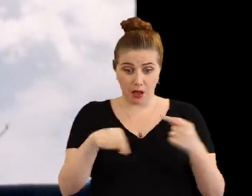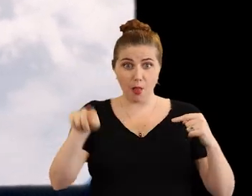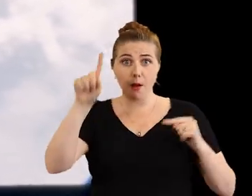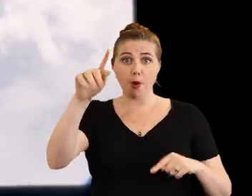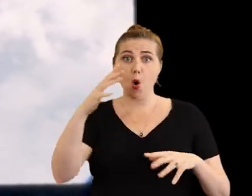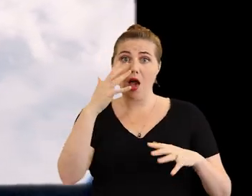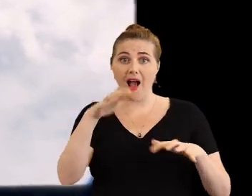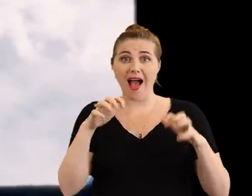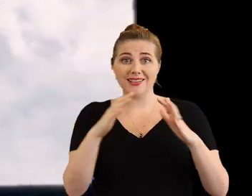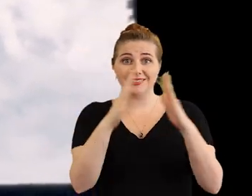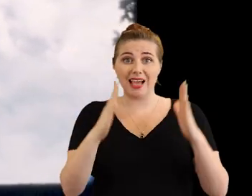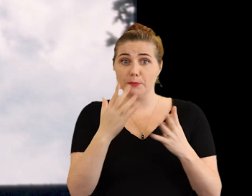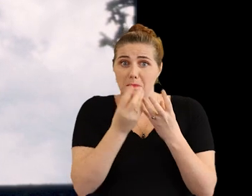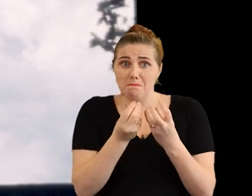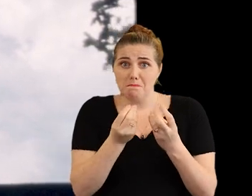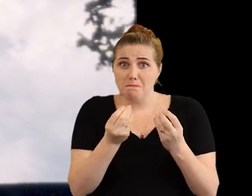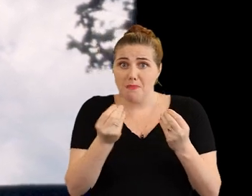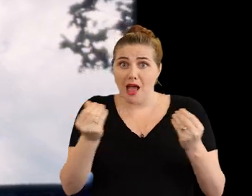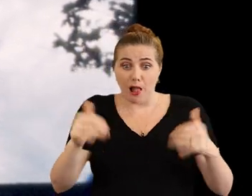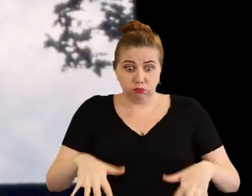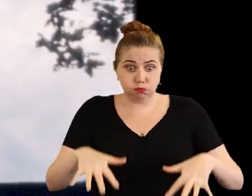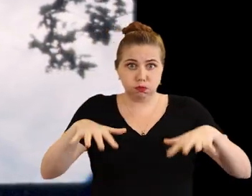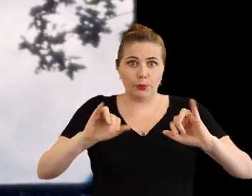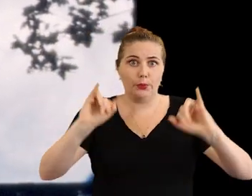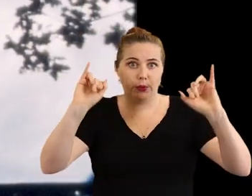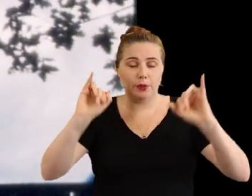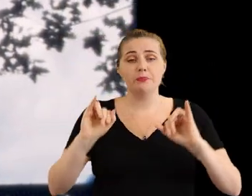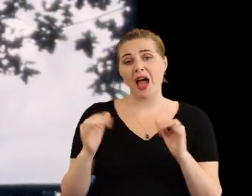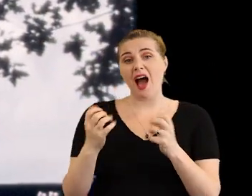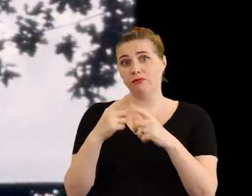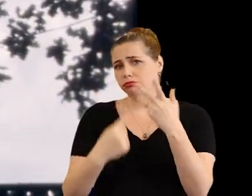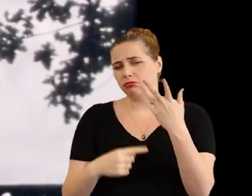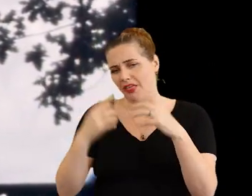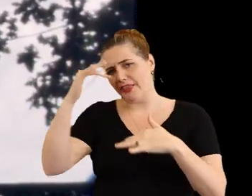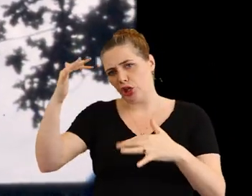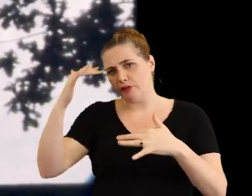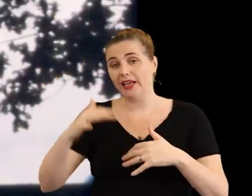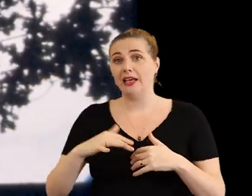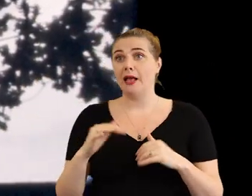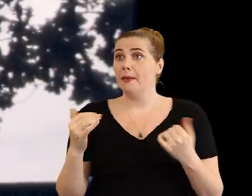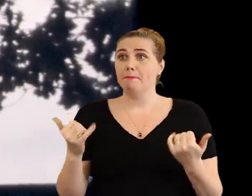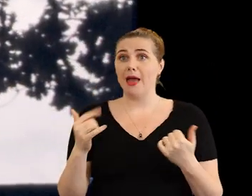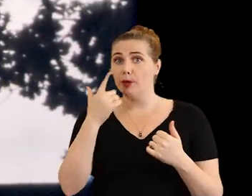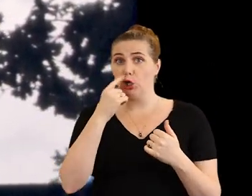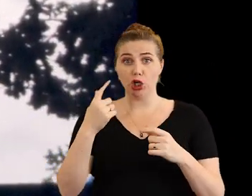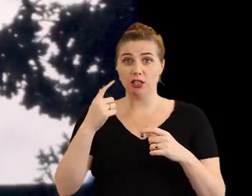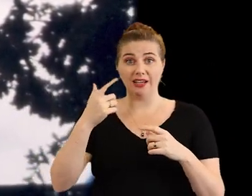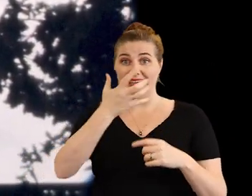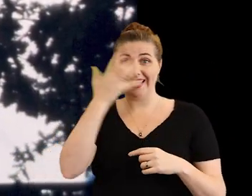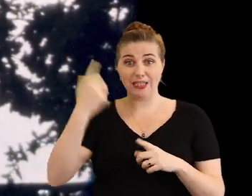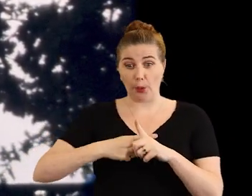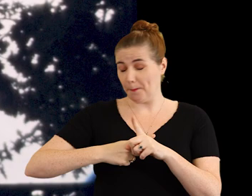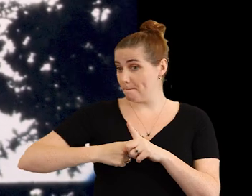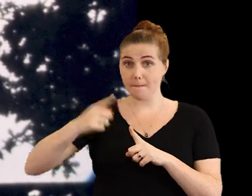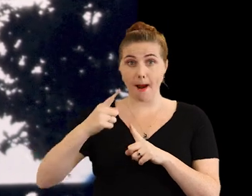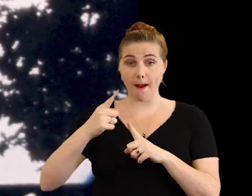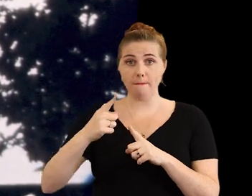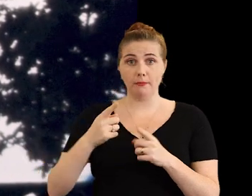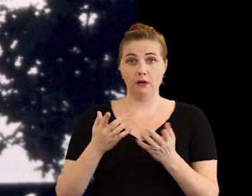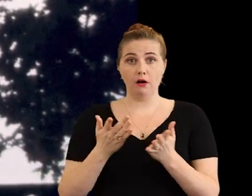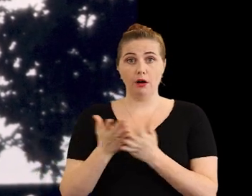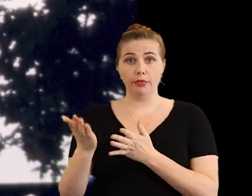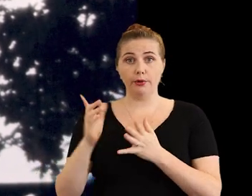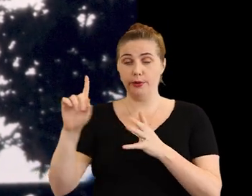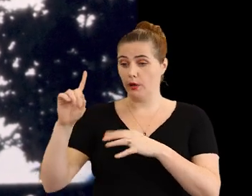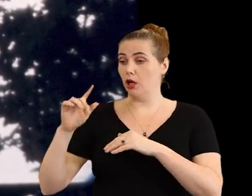has been bandied about and talked about by people for quite a long time. But there are other theories now. One is that we could get a sudden overheating